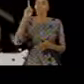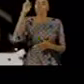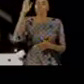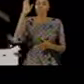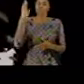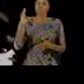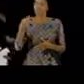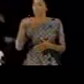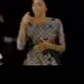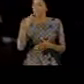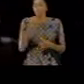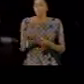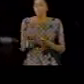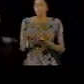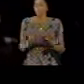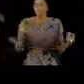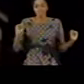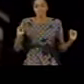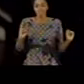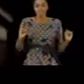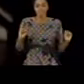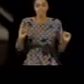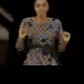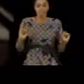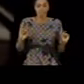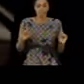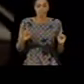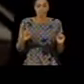the God who